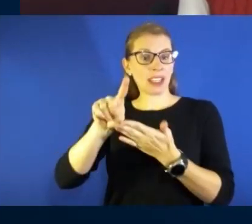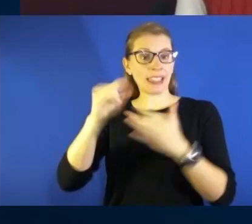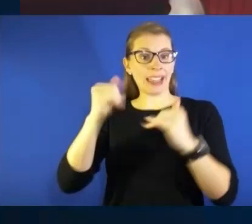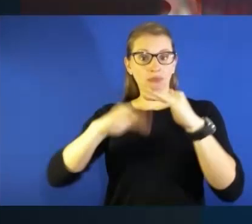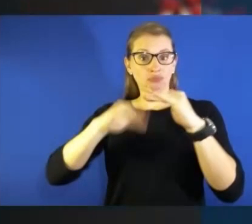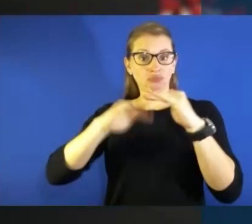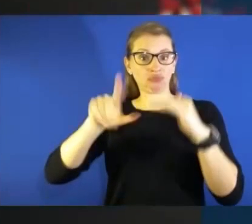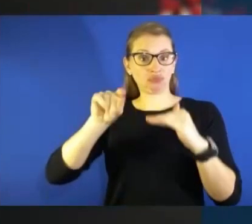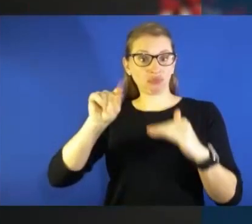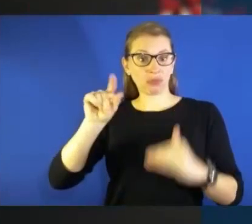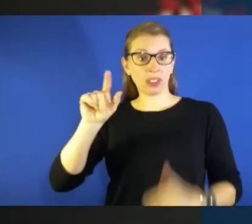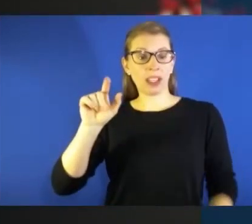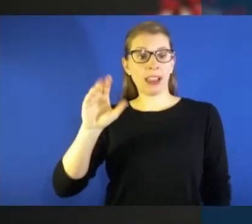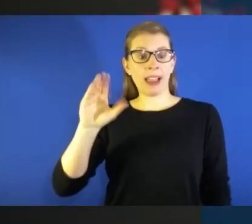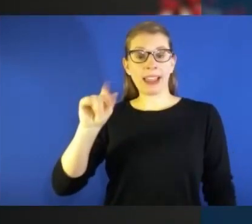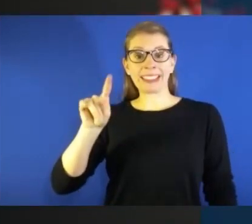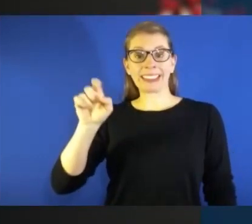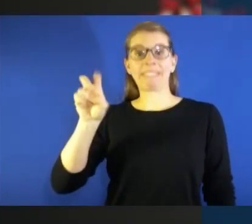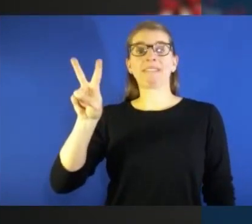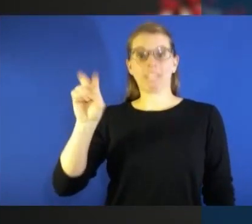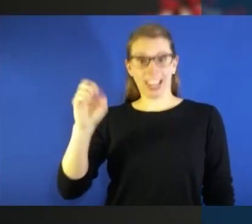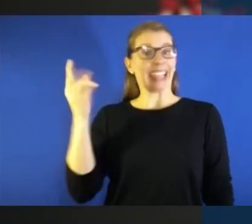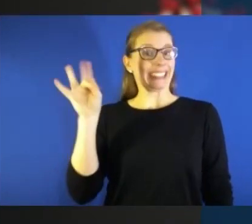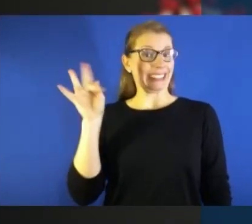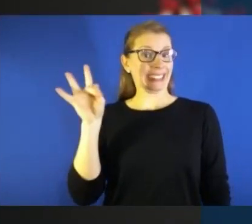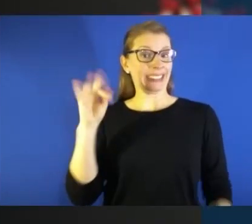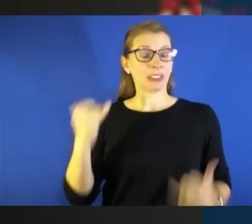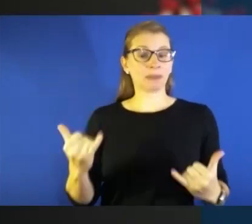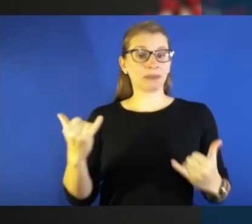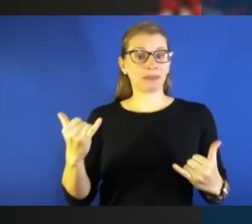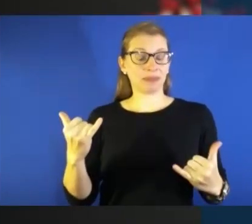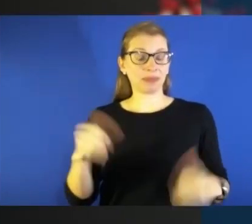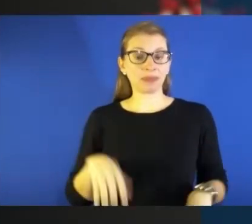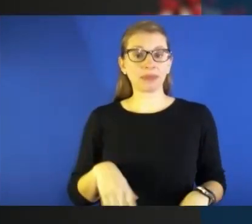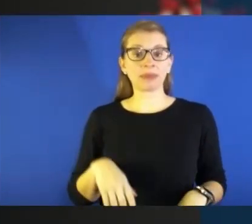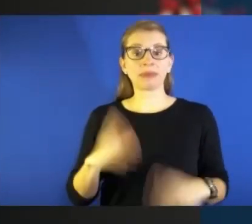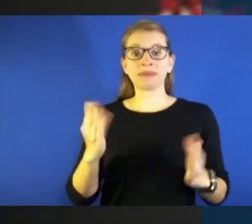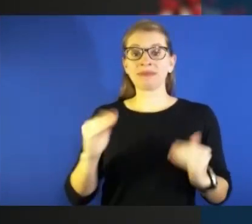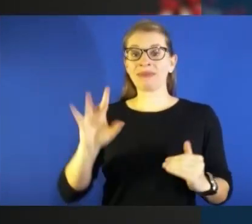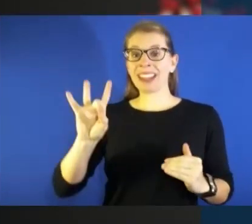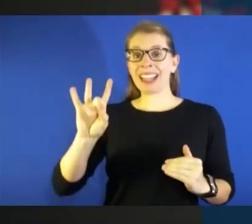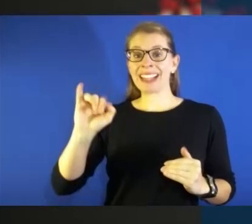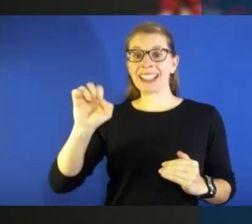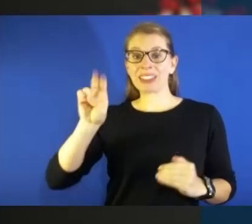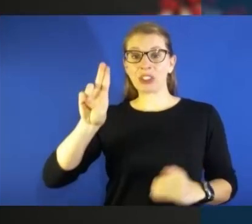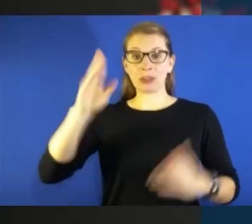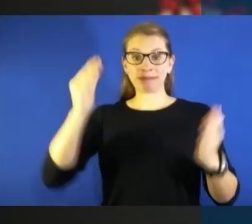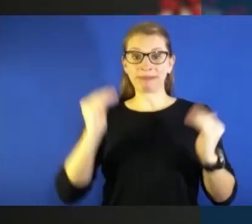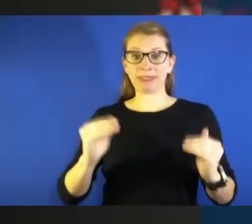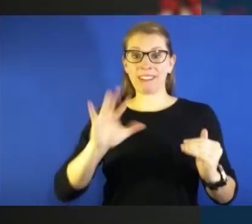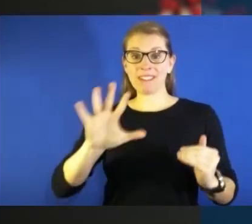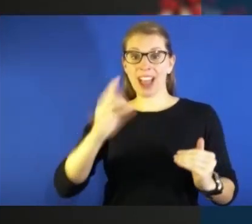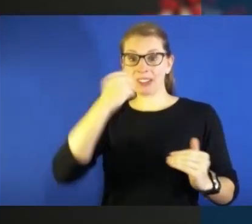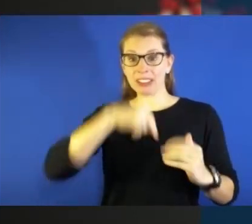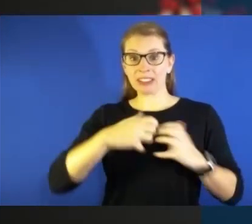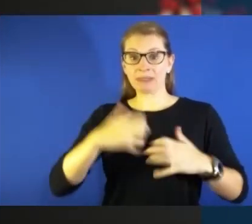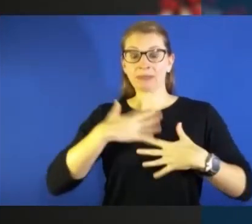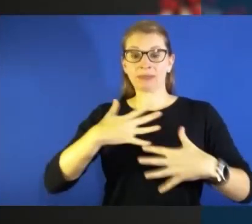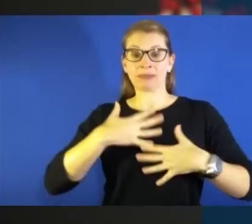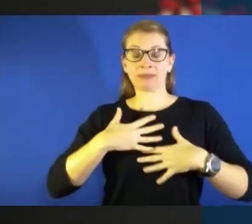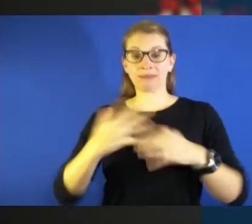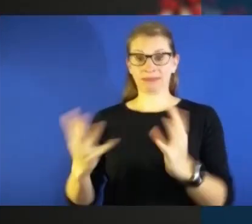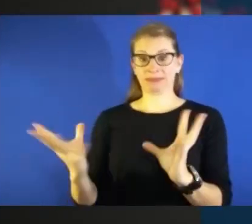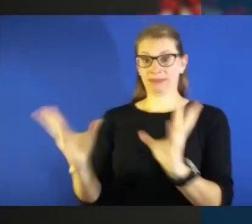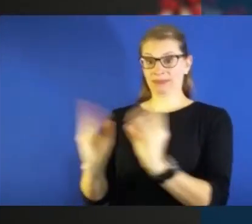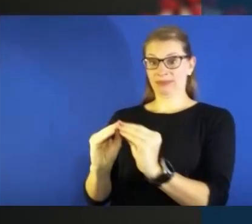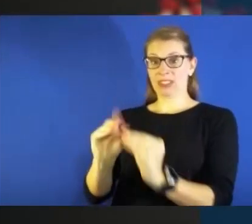active 18 infections that are active, 8 ICU and 5 on the ventilator, with 23 in that recovery